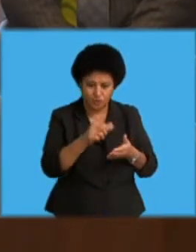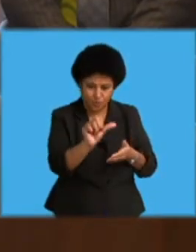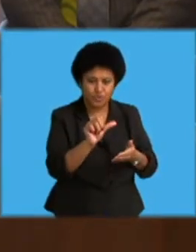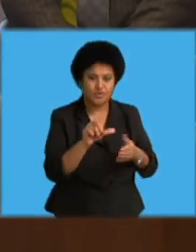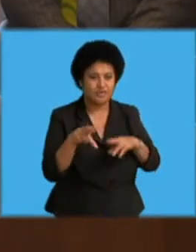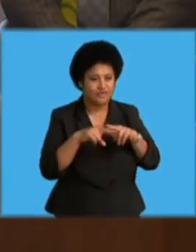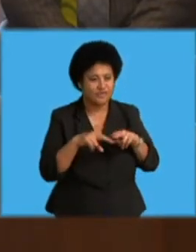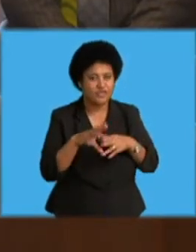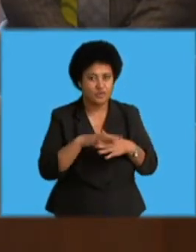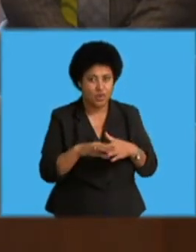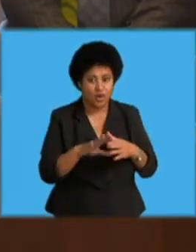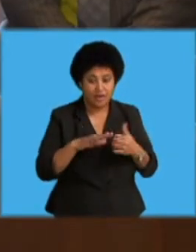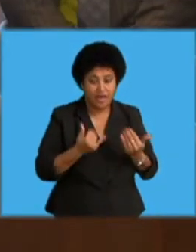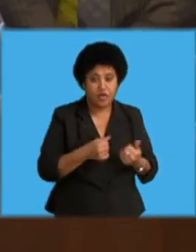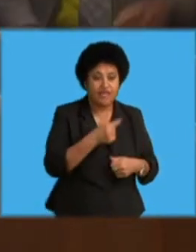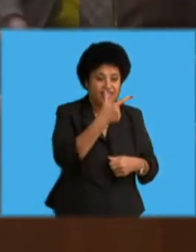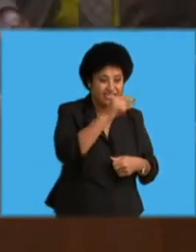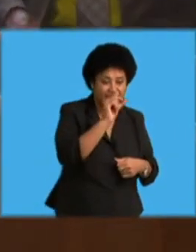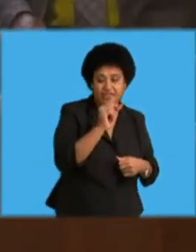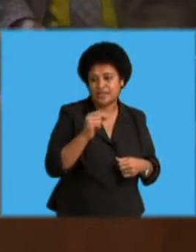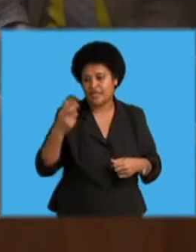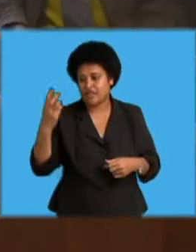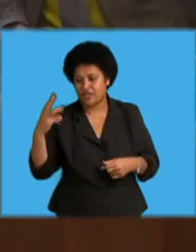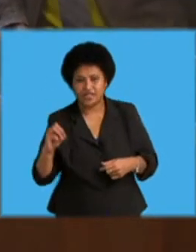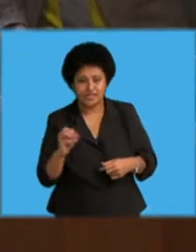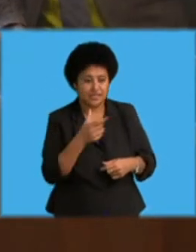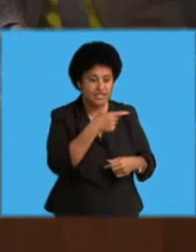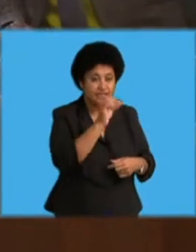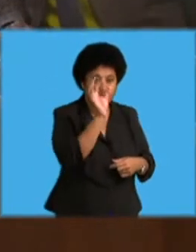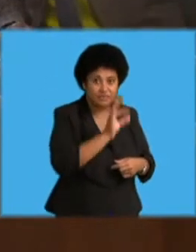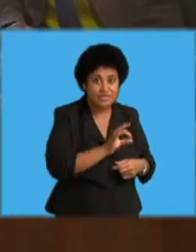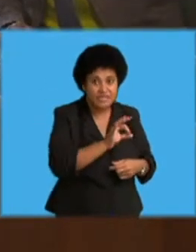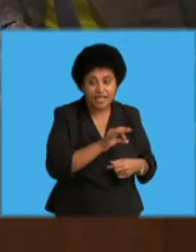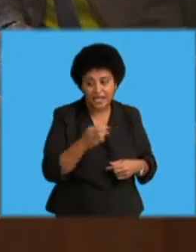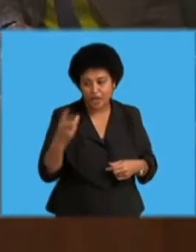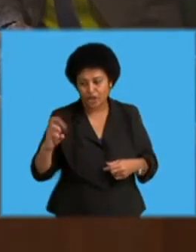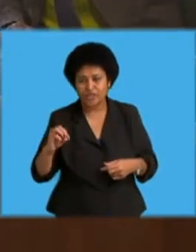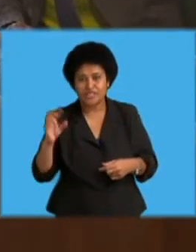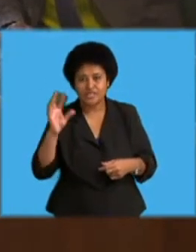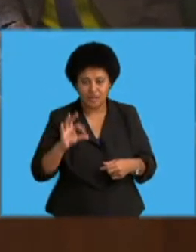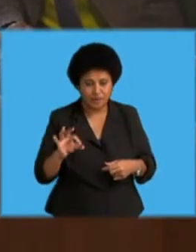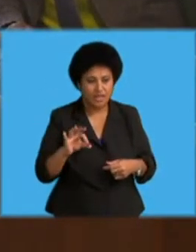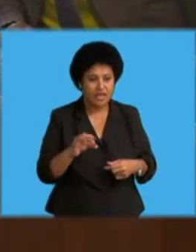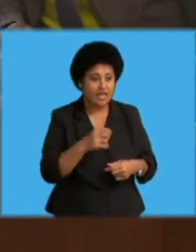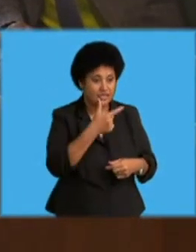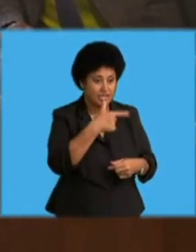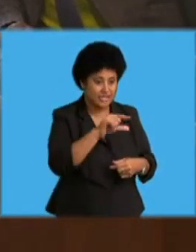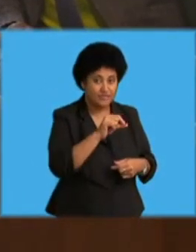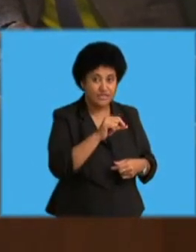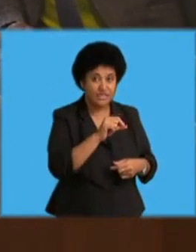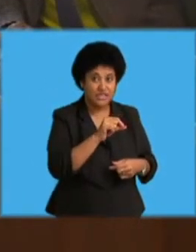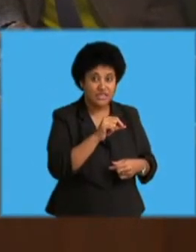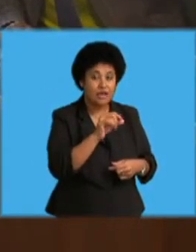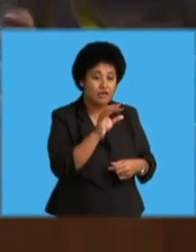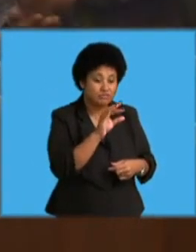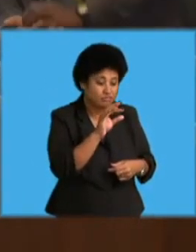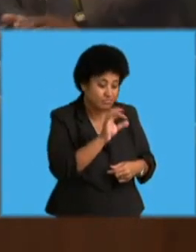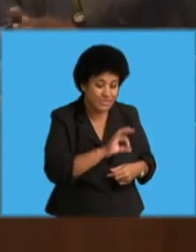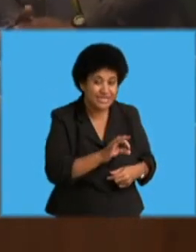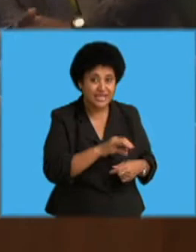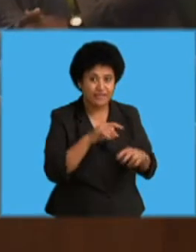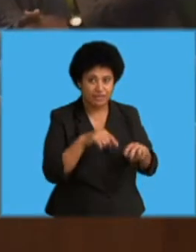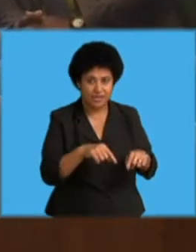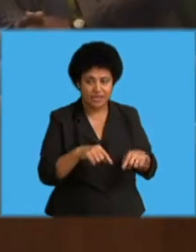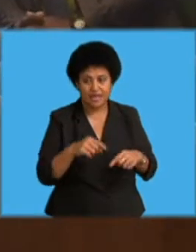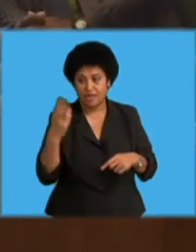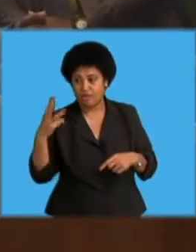a 70-30 mix. So 70% of our debt is actually from onshore and 30% is from offshore, plus or minus